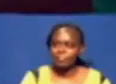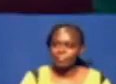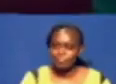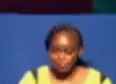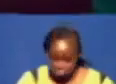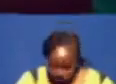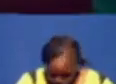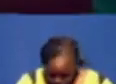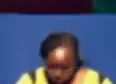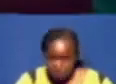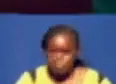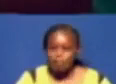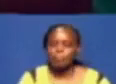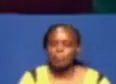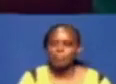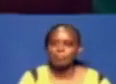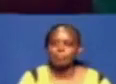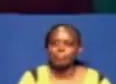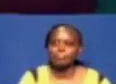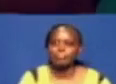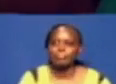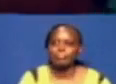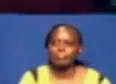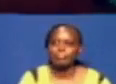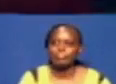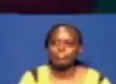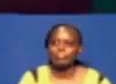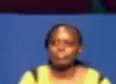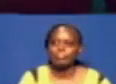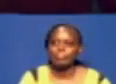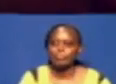keep quiet. Shut up.